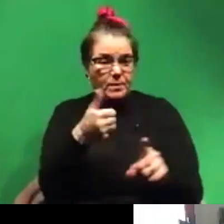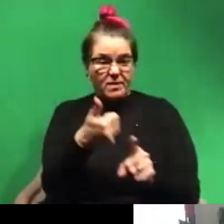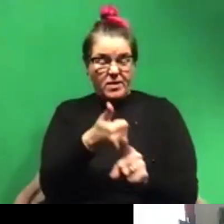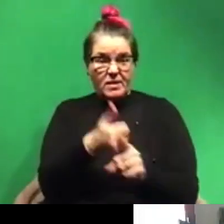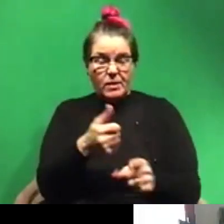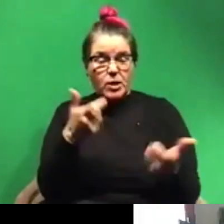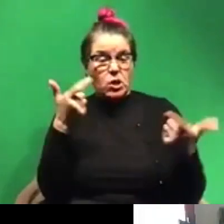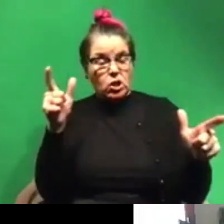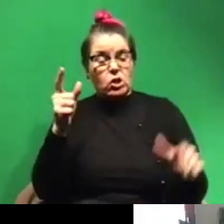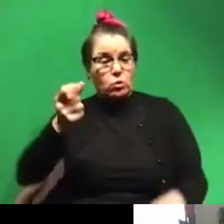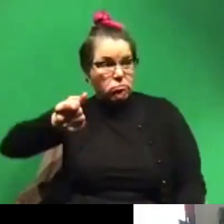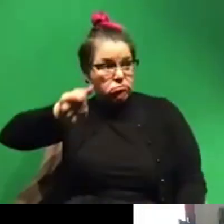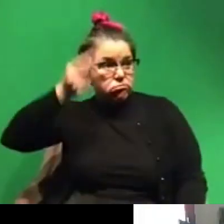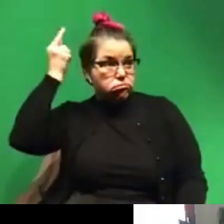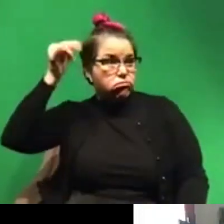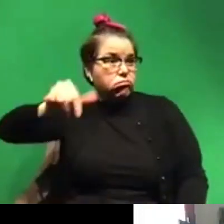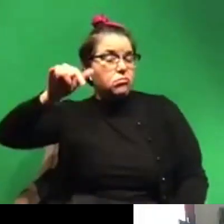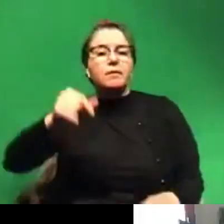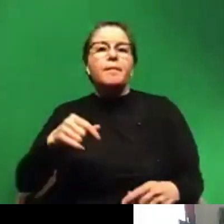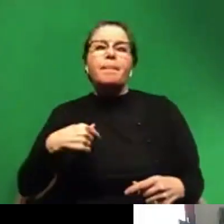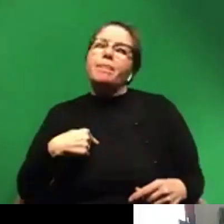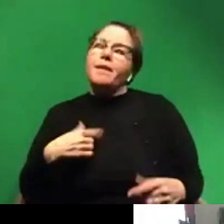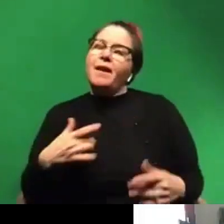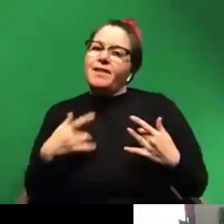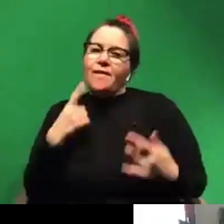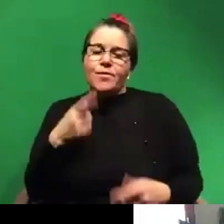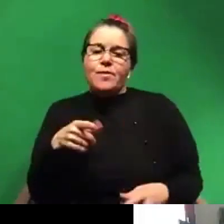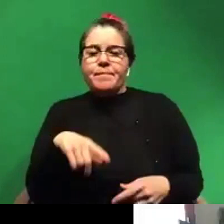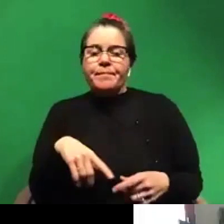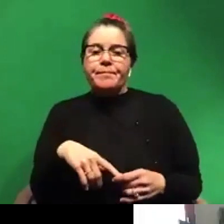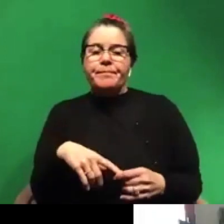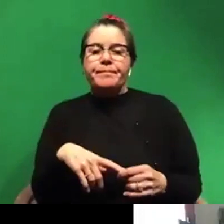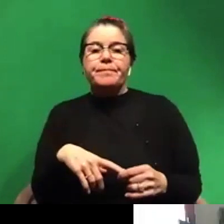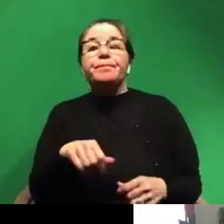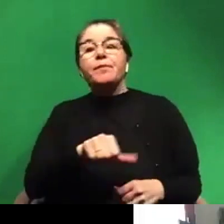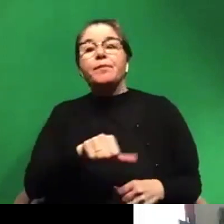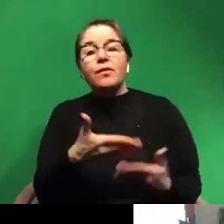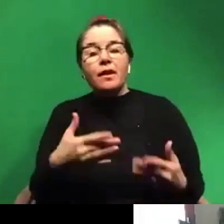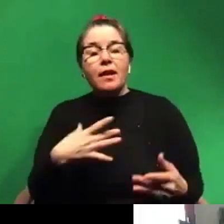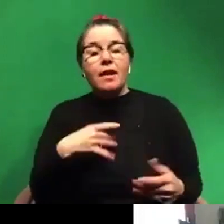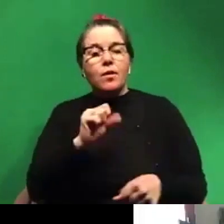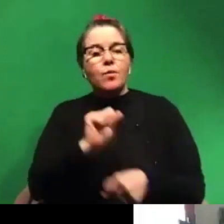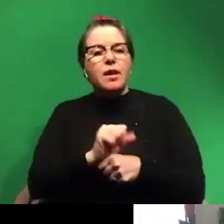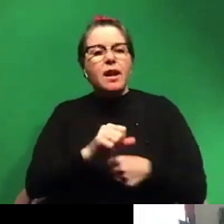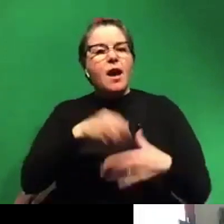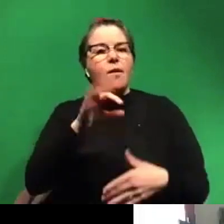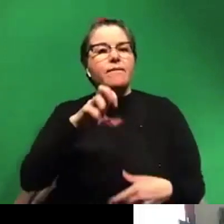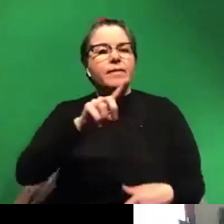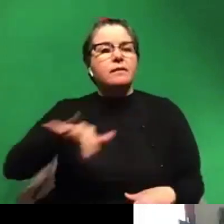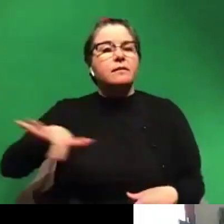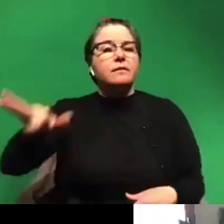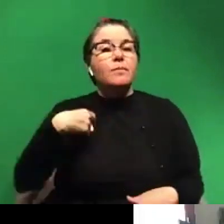major realization, I get so excited. The other thing I really like is working out in the field. So when I go out